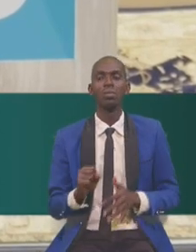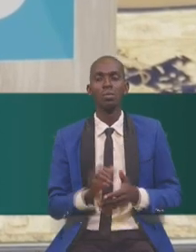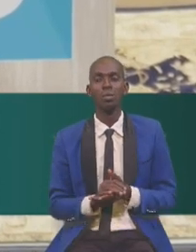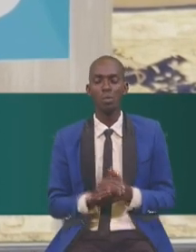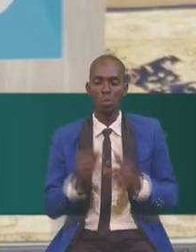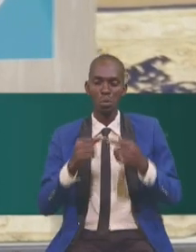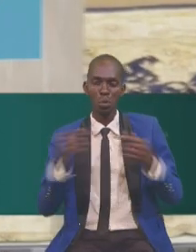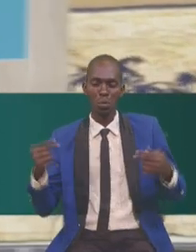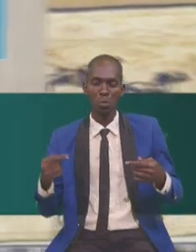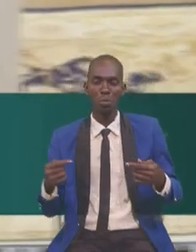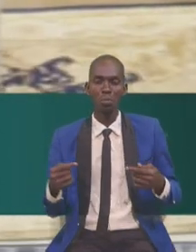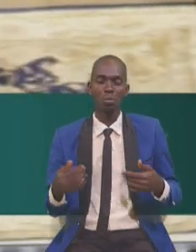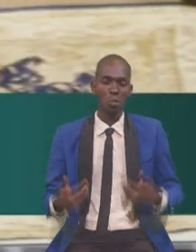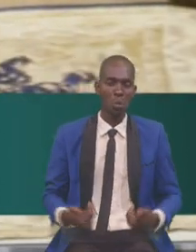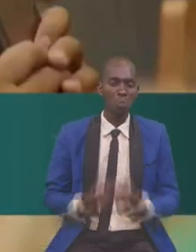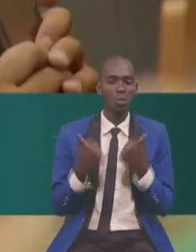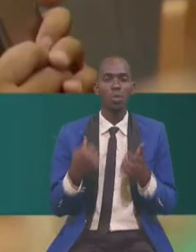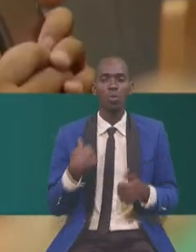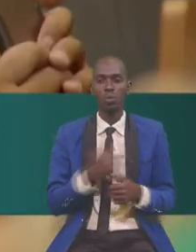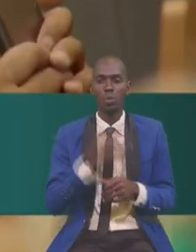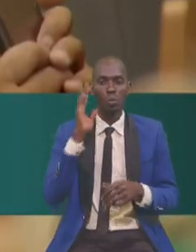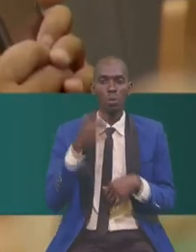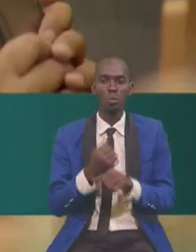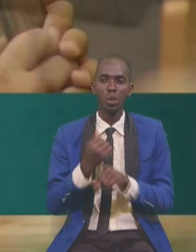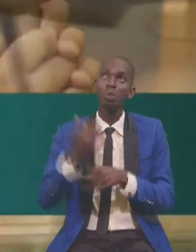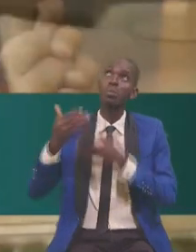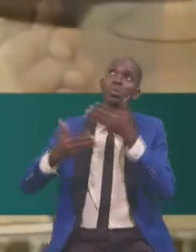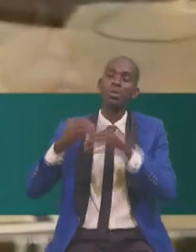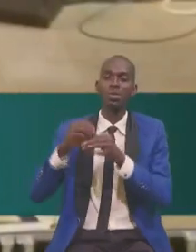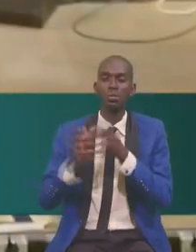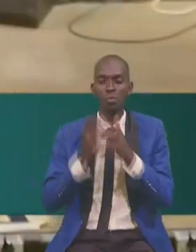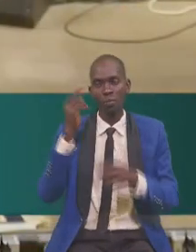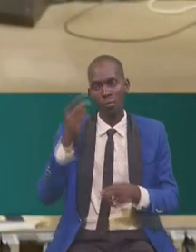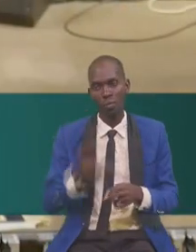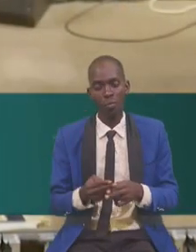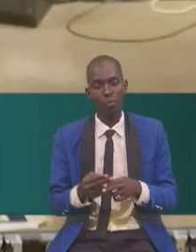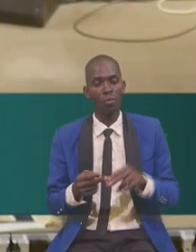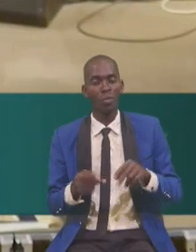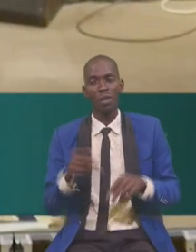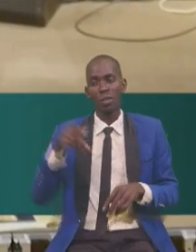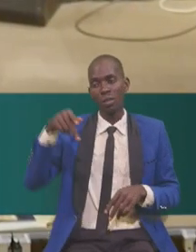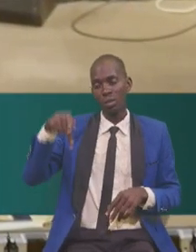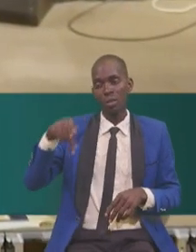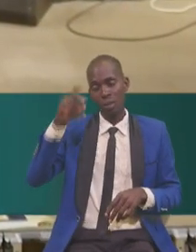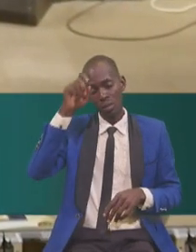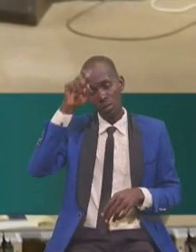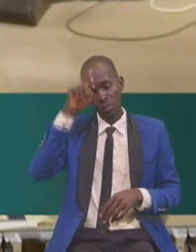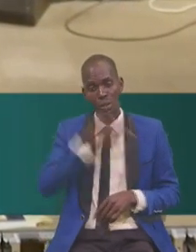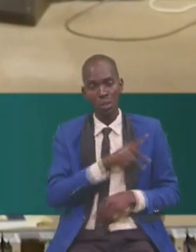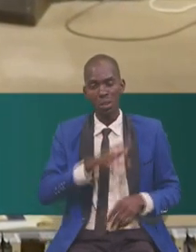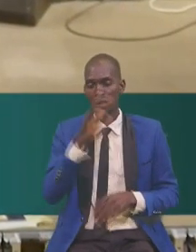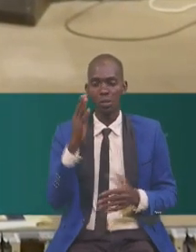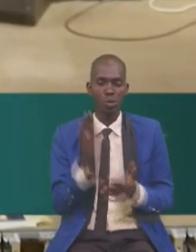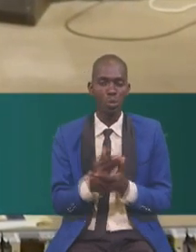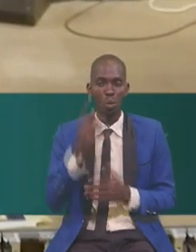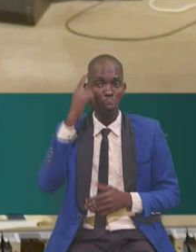We're going to make progress. Pharaoh did not stop Moses. No Pharaoh will stop